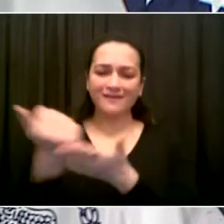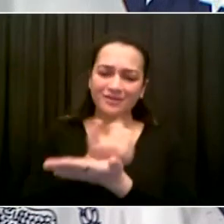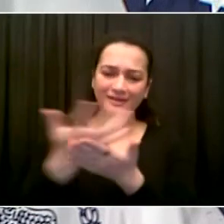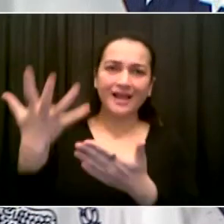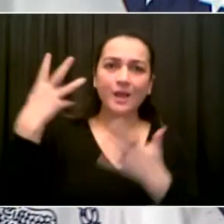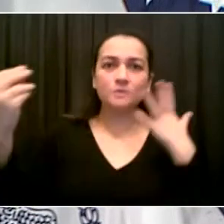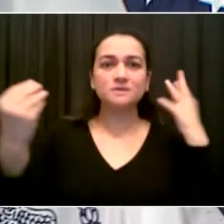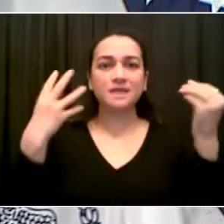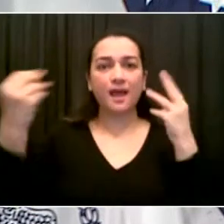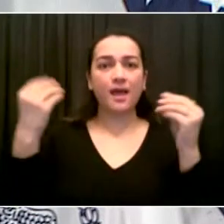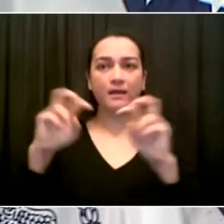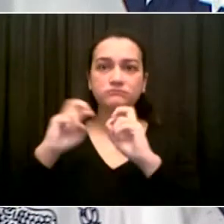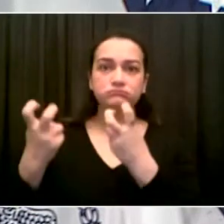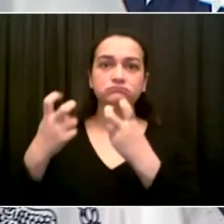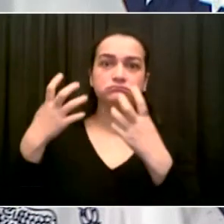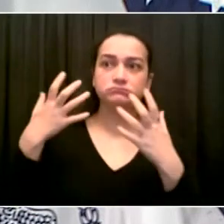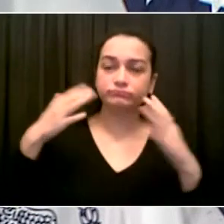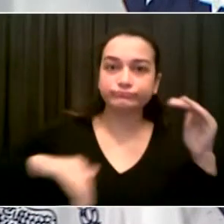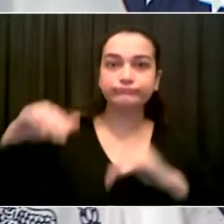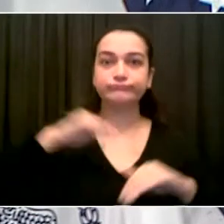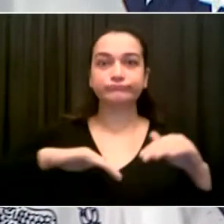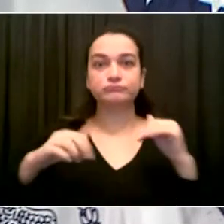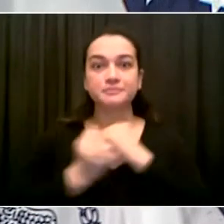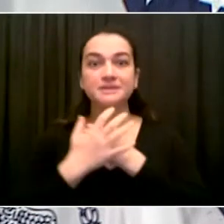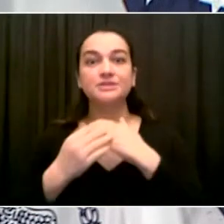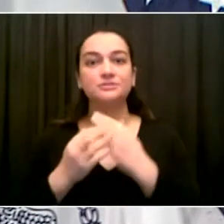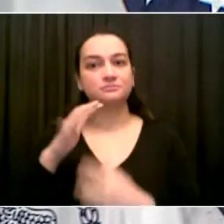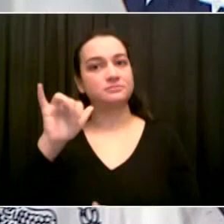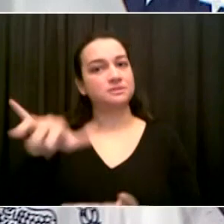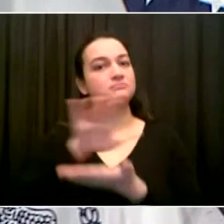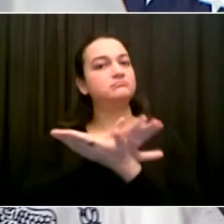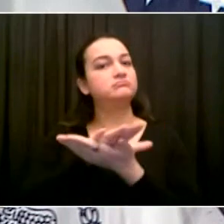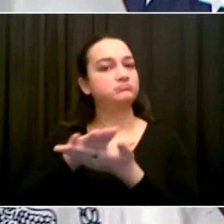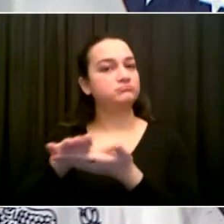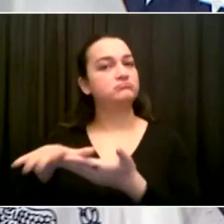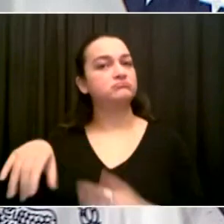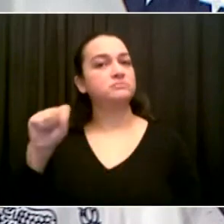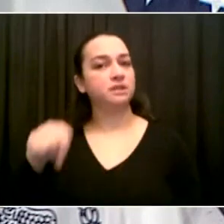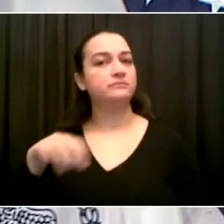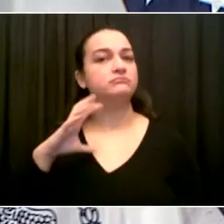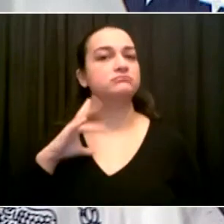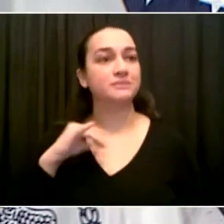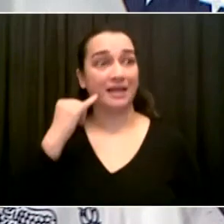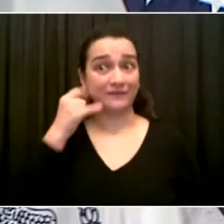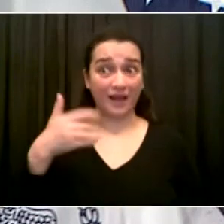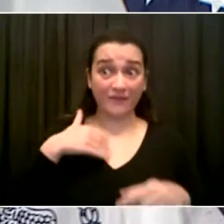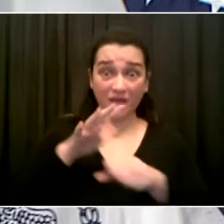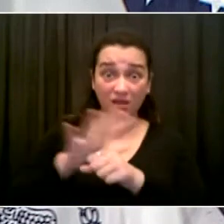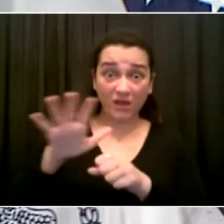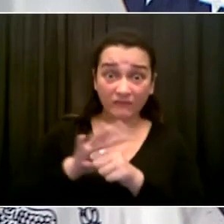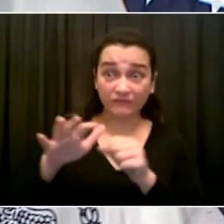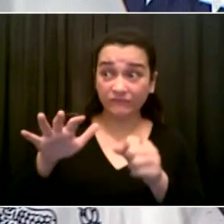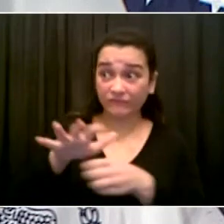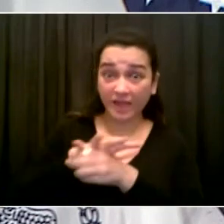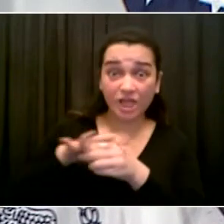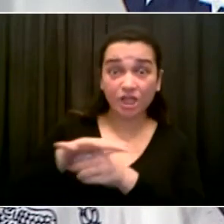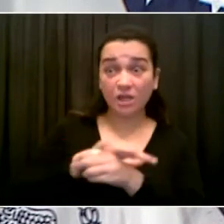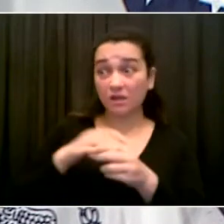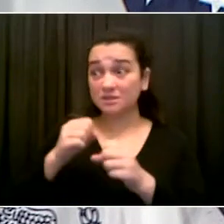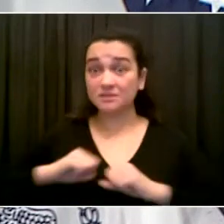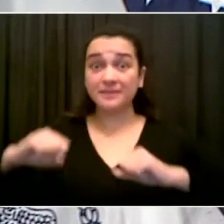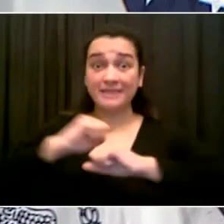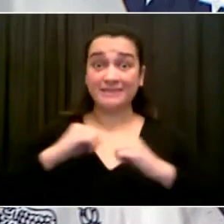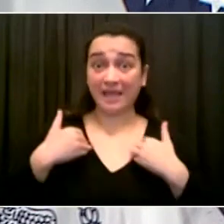certainly going to look at that option and see if that's something we can do as well. I want folks to really be able to enjoy the outdoors in New York City this